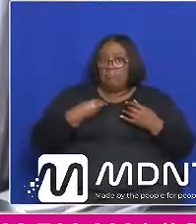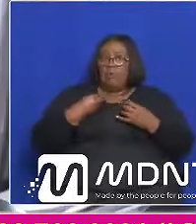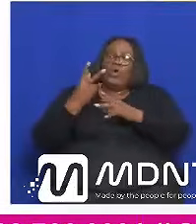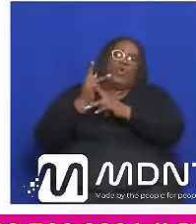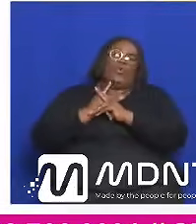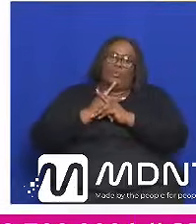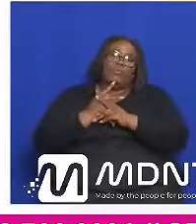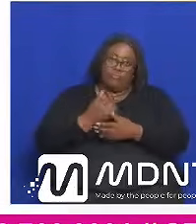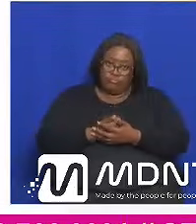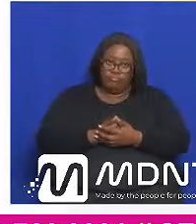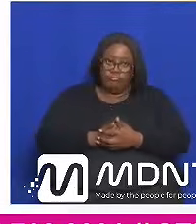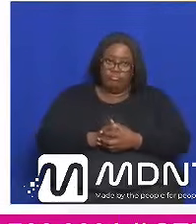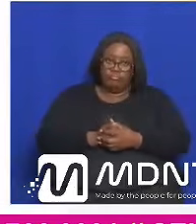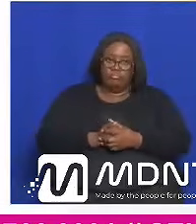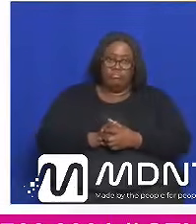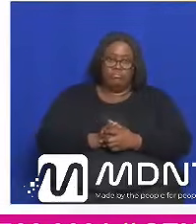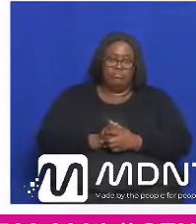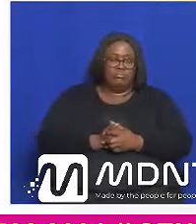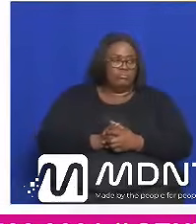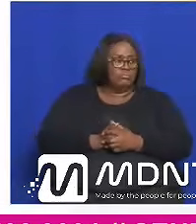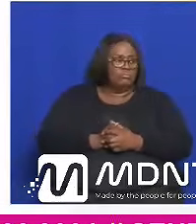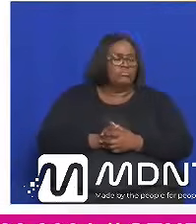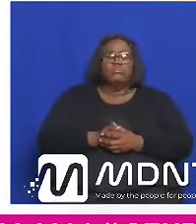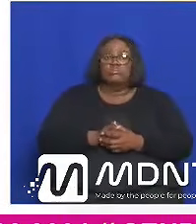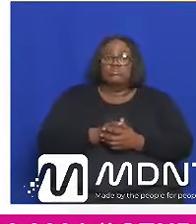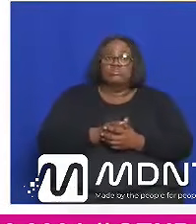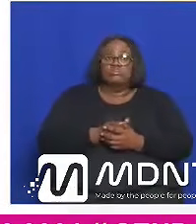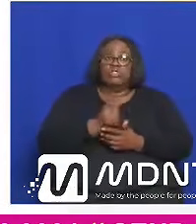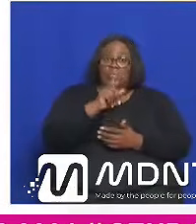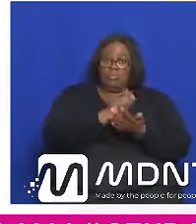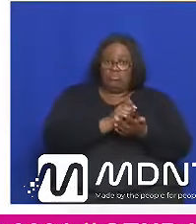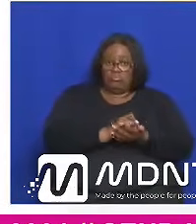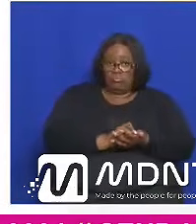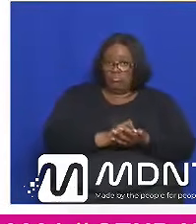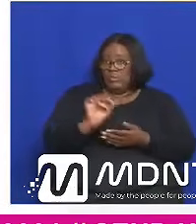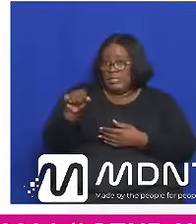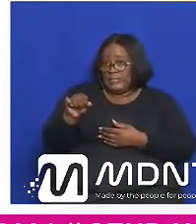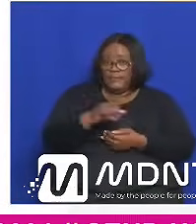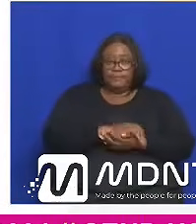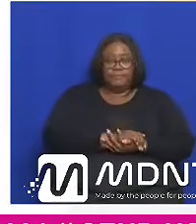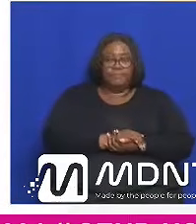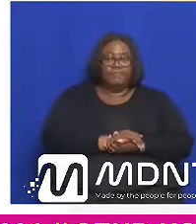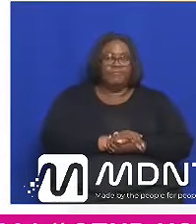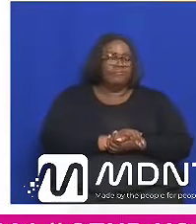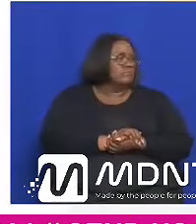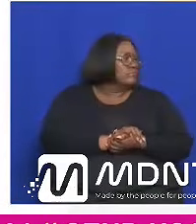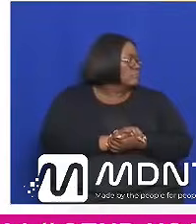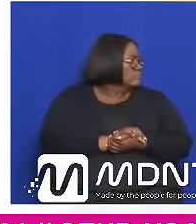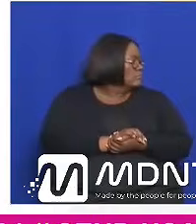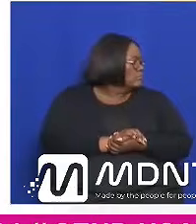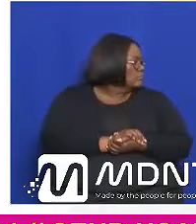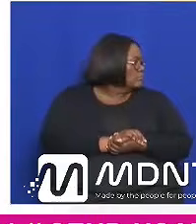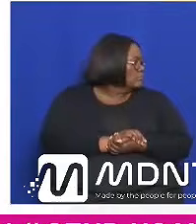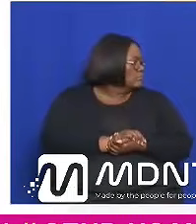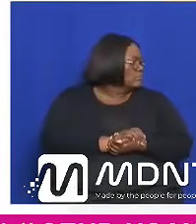That's what you stated. Yes. And by being so brief, are you